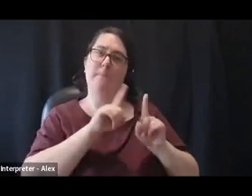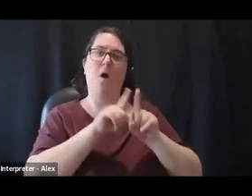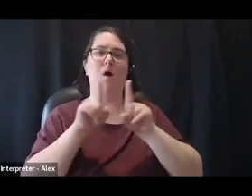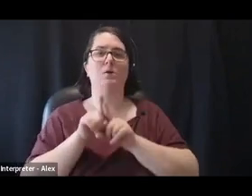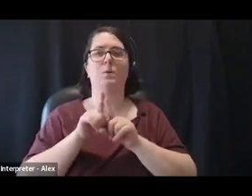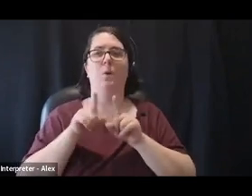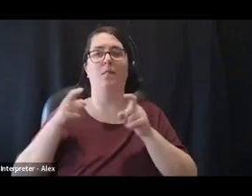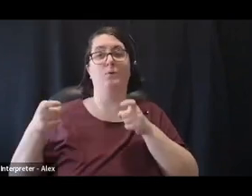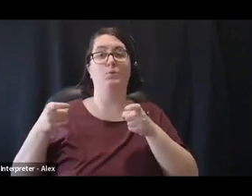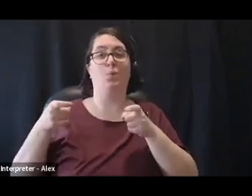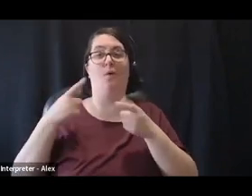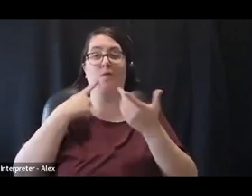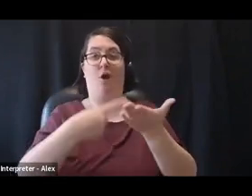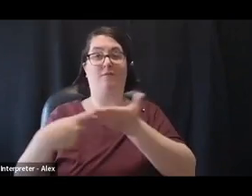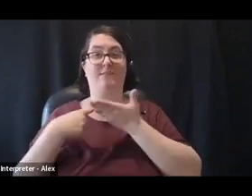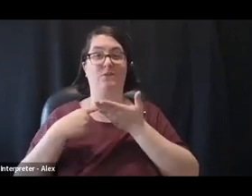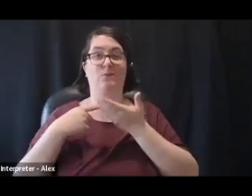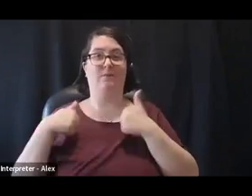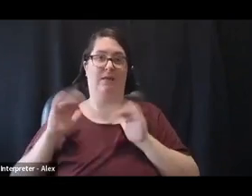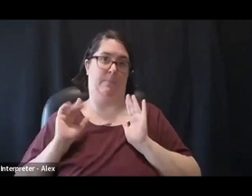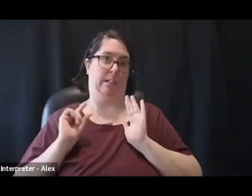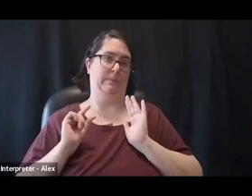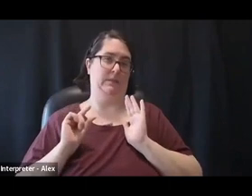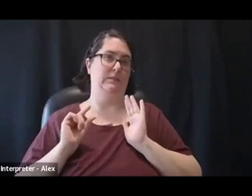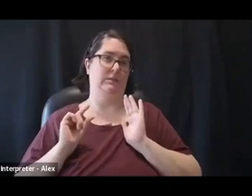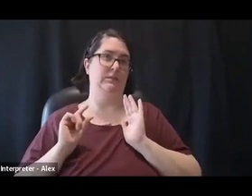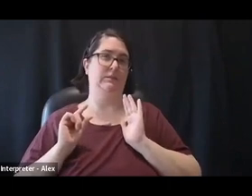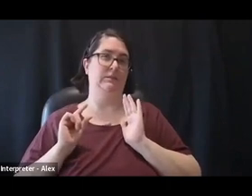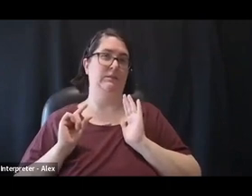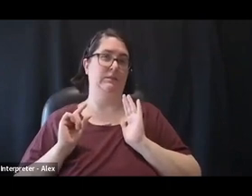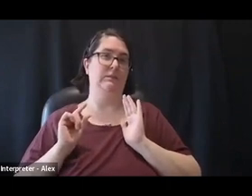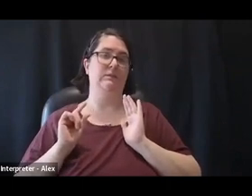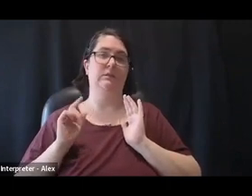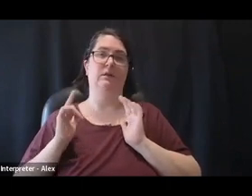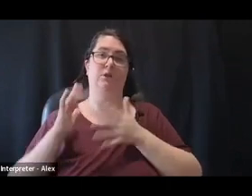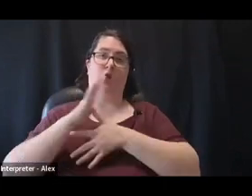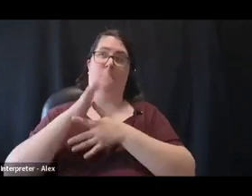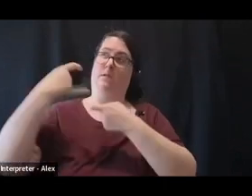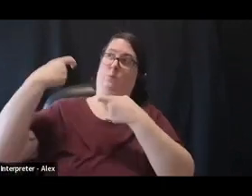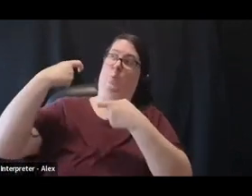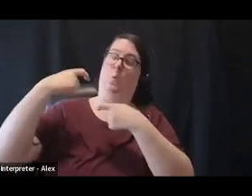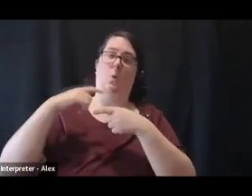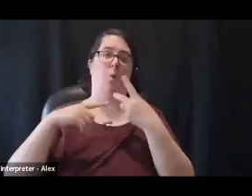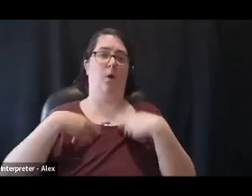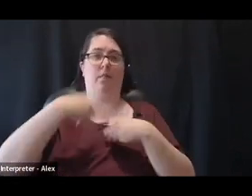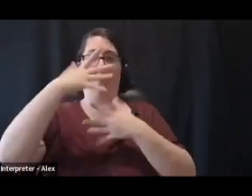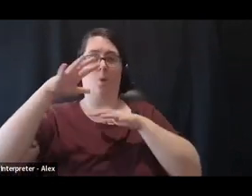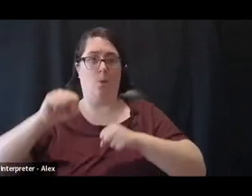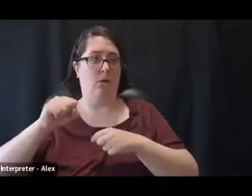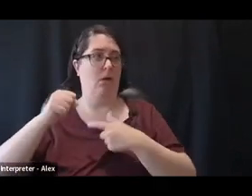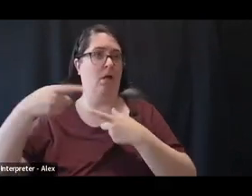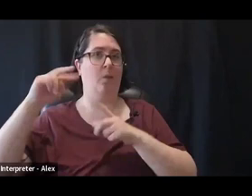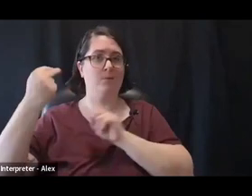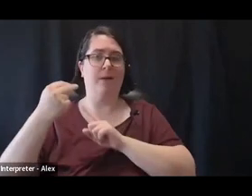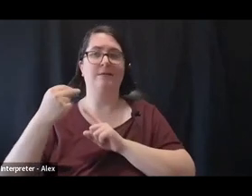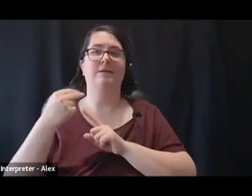up control over the conversation to those dominant cultures, those colonial logics, those things that are that we are identifying as being